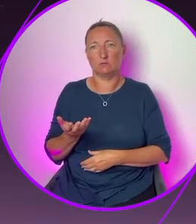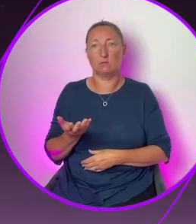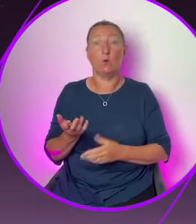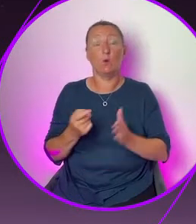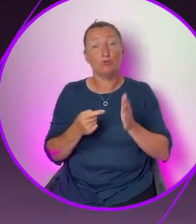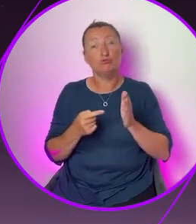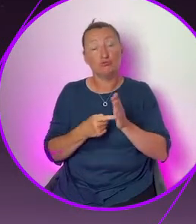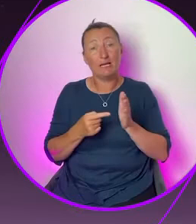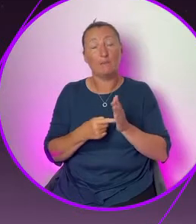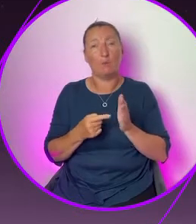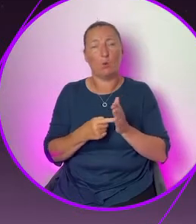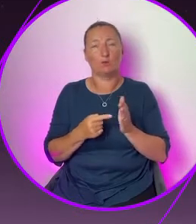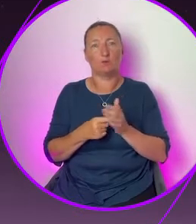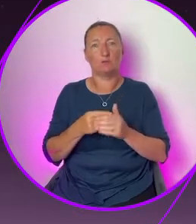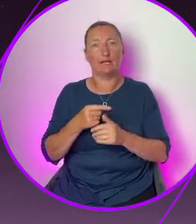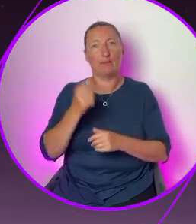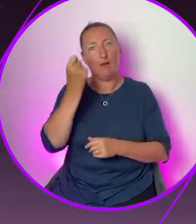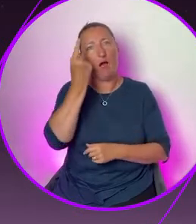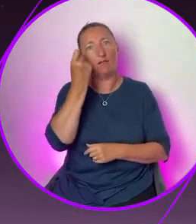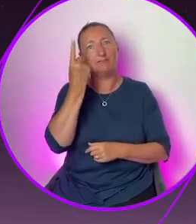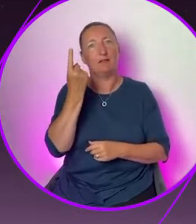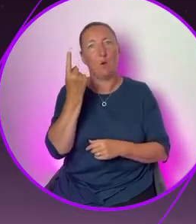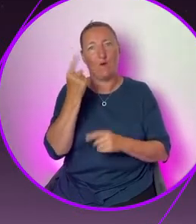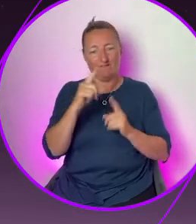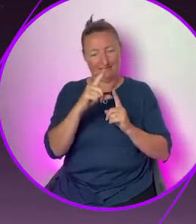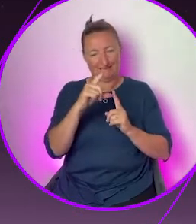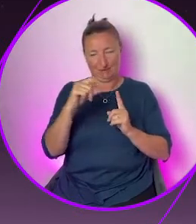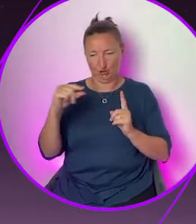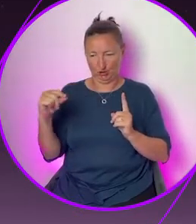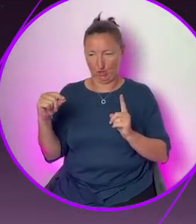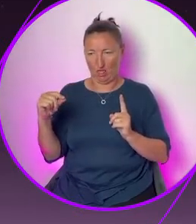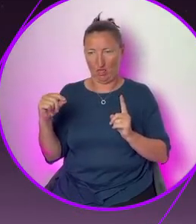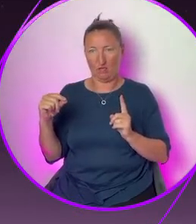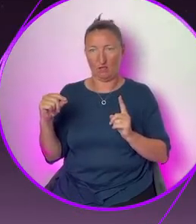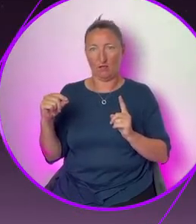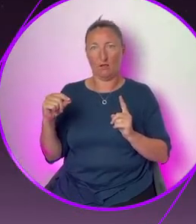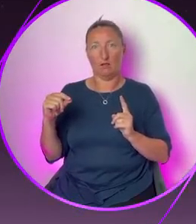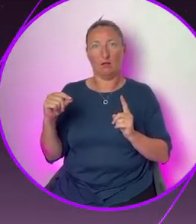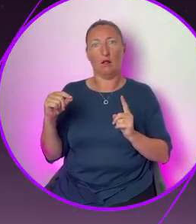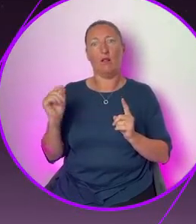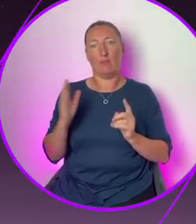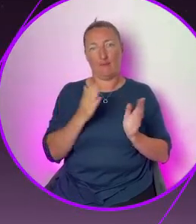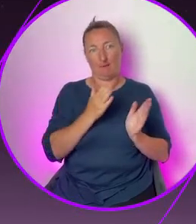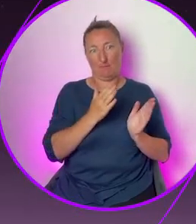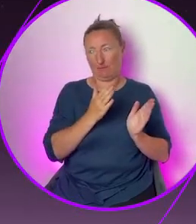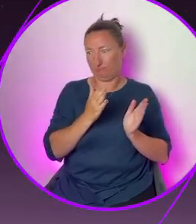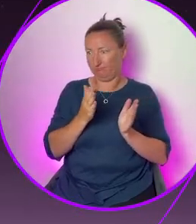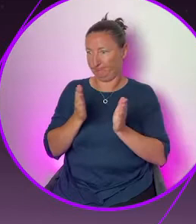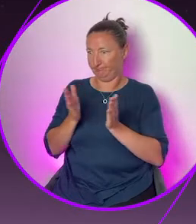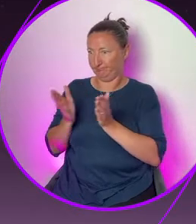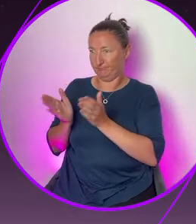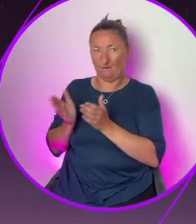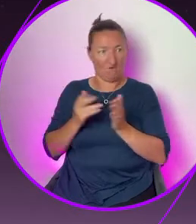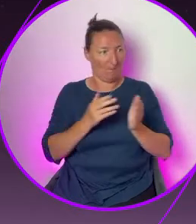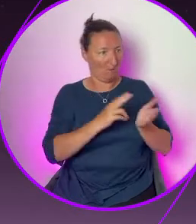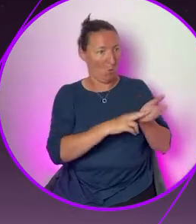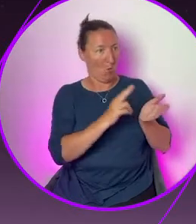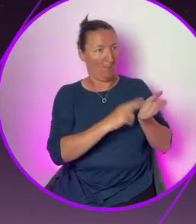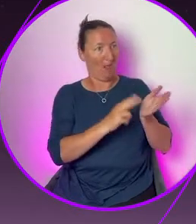organizations is that the notion of digital is shifting from the somewhat familiar terrain of Web 2.0, platform-based